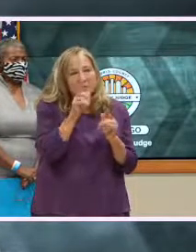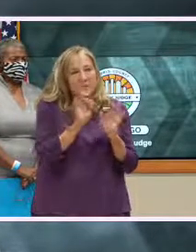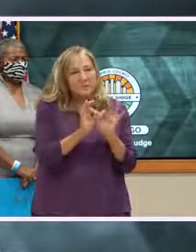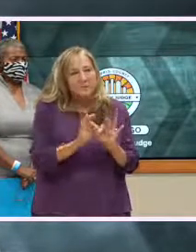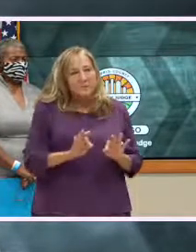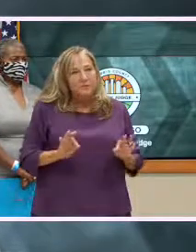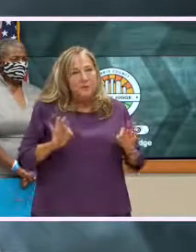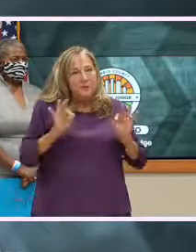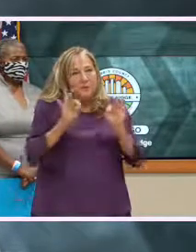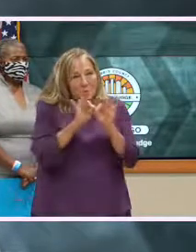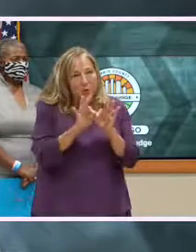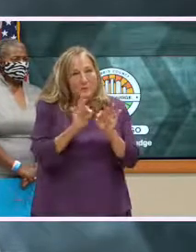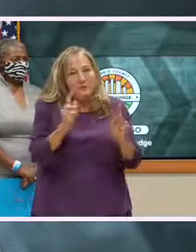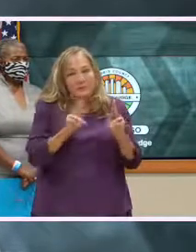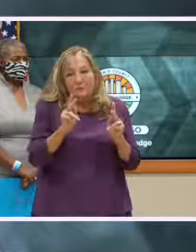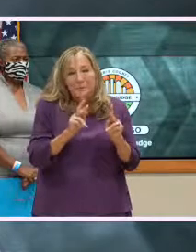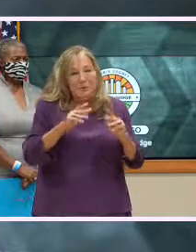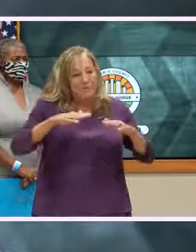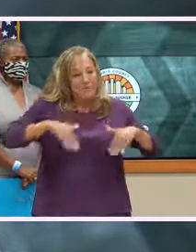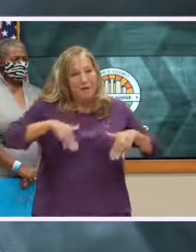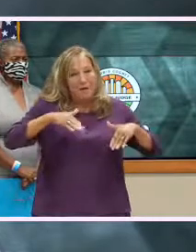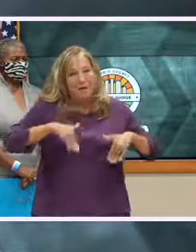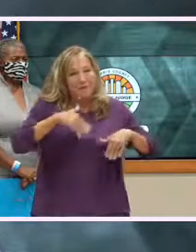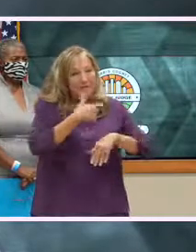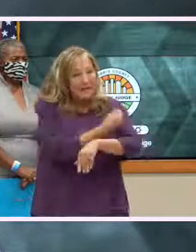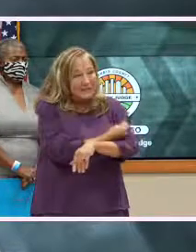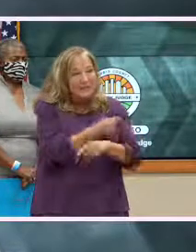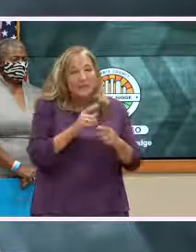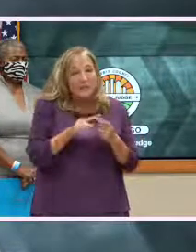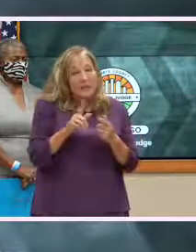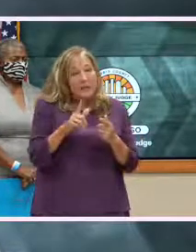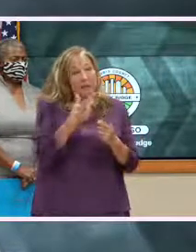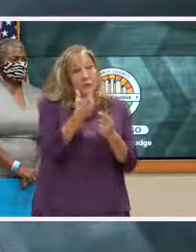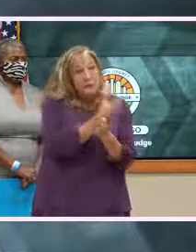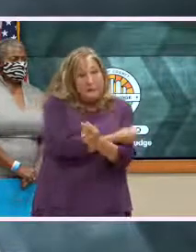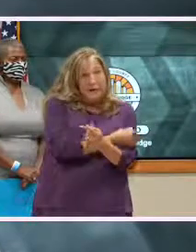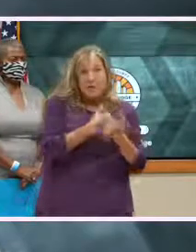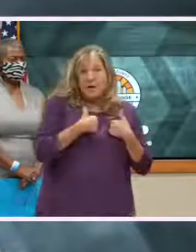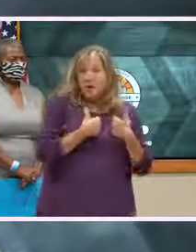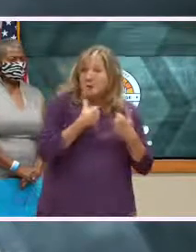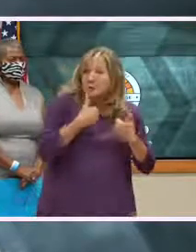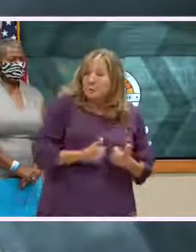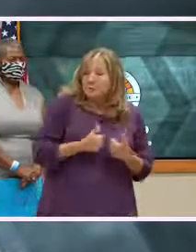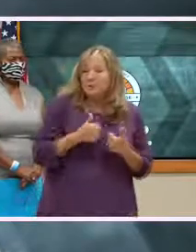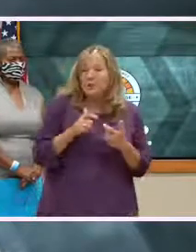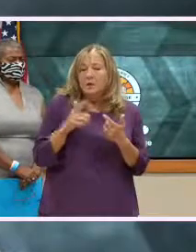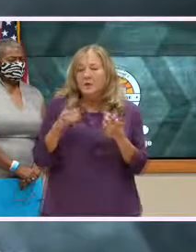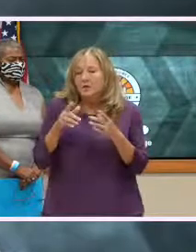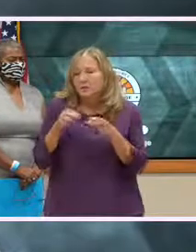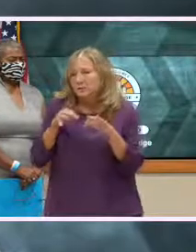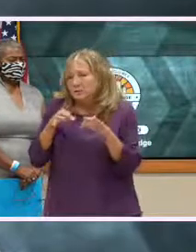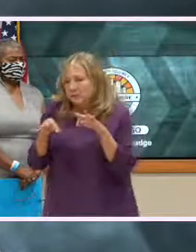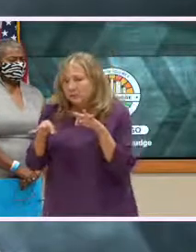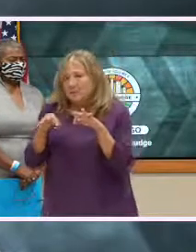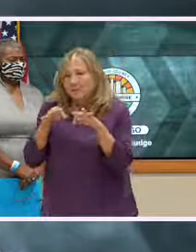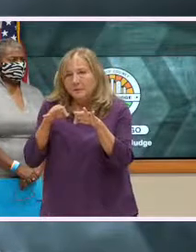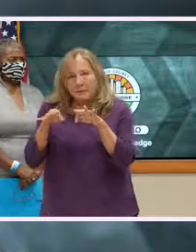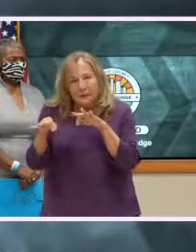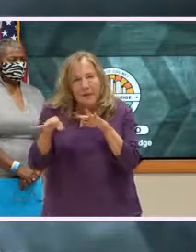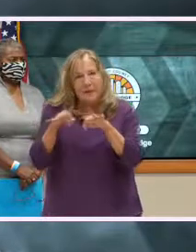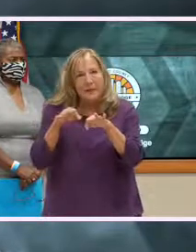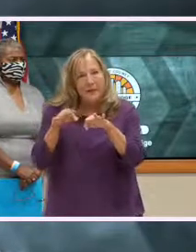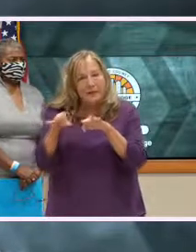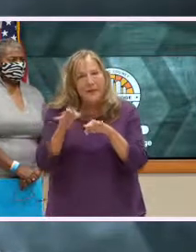approach for these folks that are unvaccinated is somebody they trust, telling them, explaining the research, the vaccine is safe